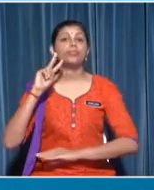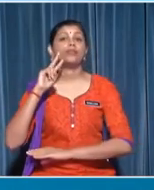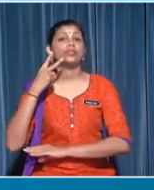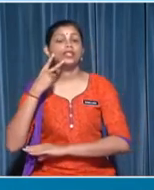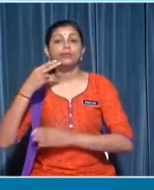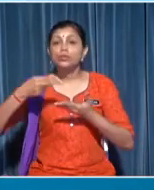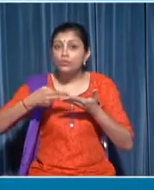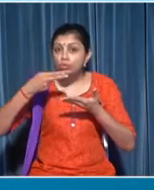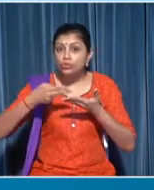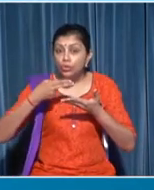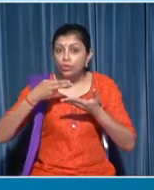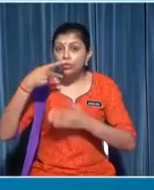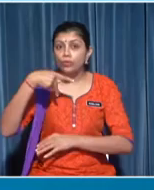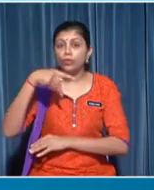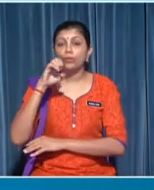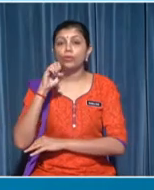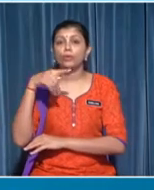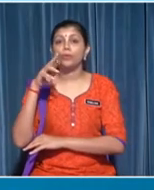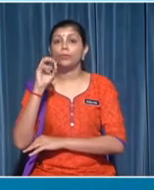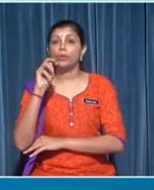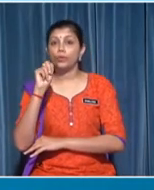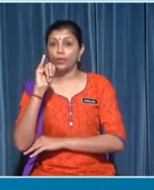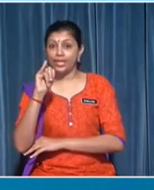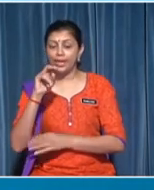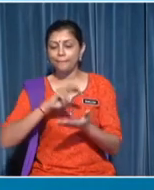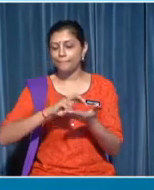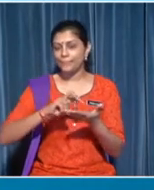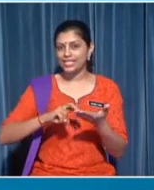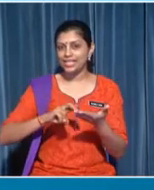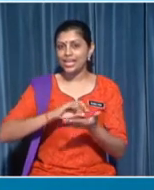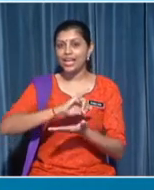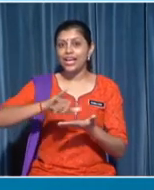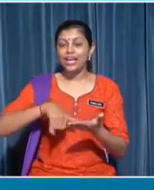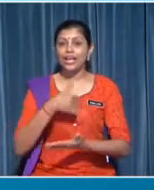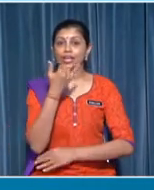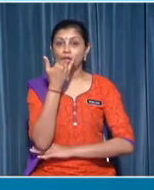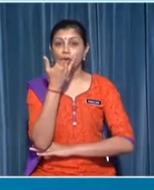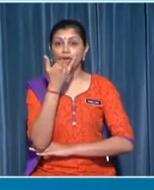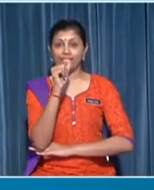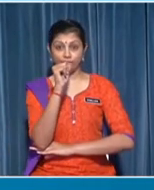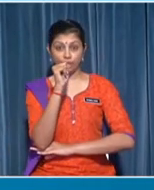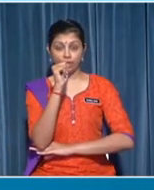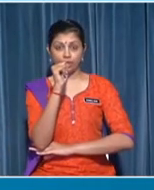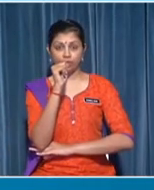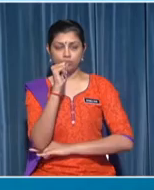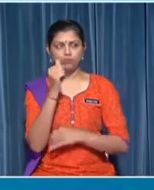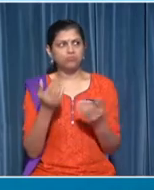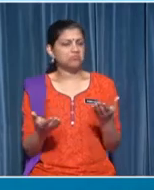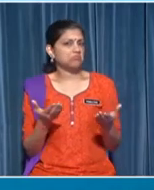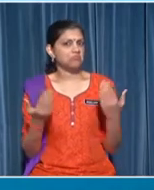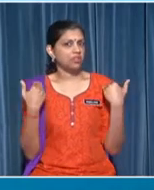soup, pepperoni pizza, yogurt drink. Do you have any idea